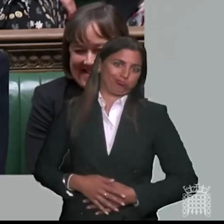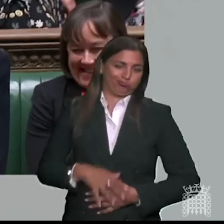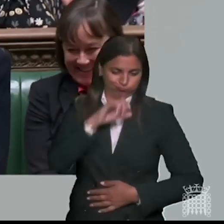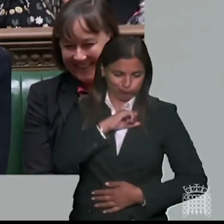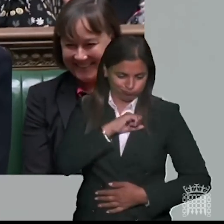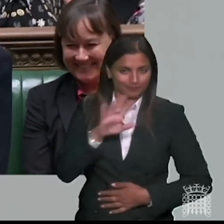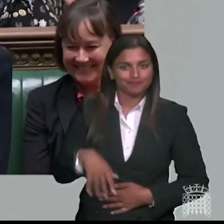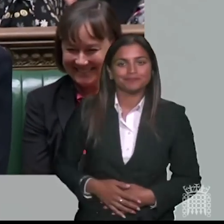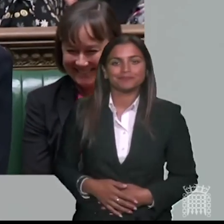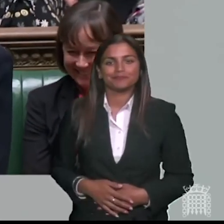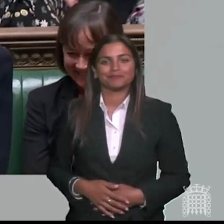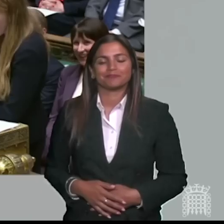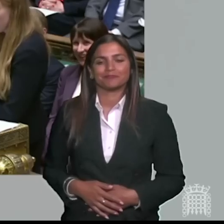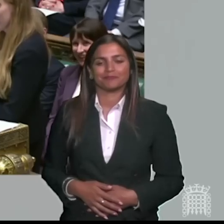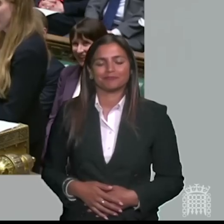Every